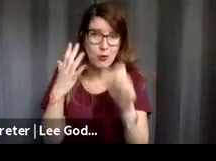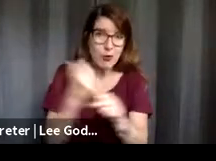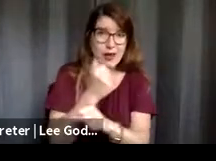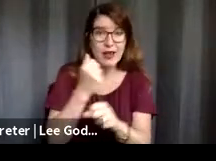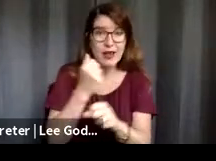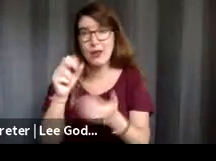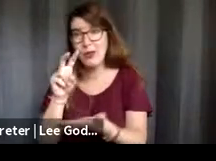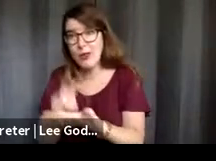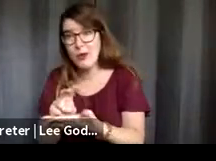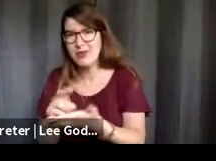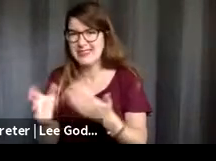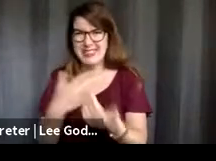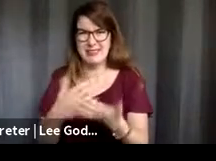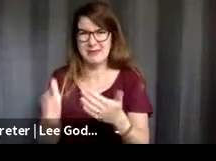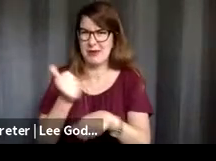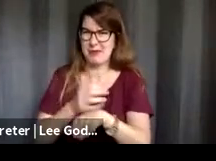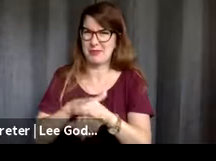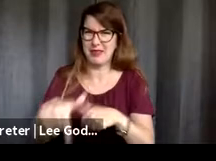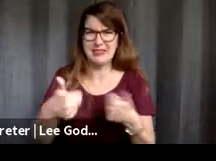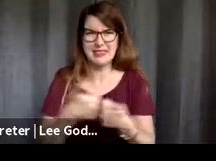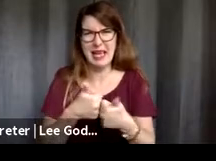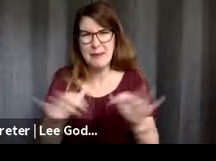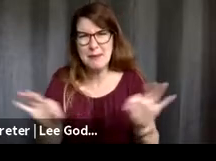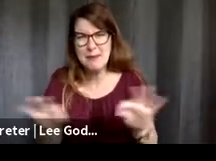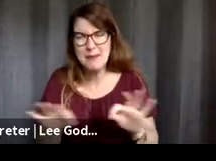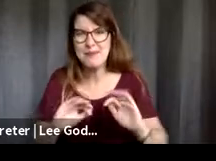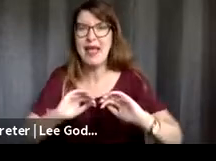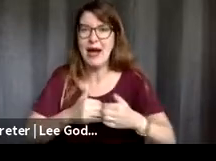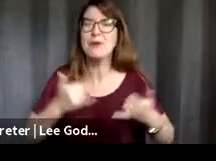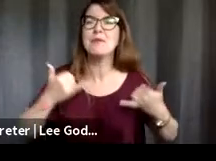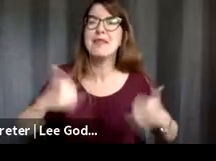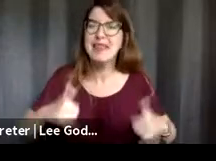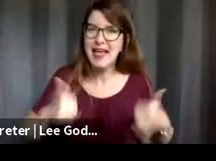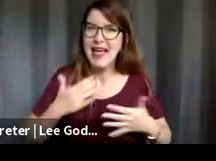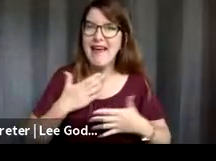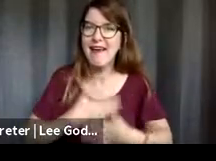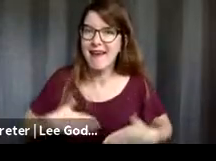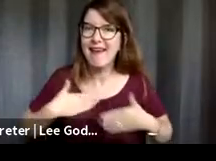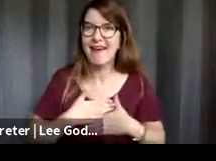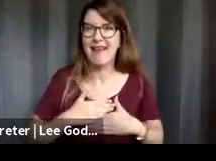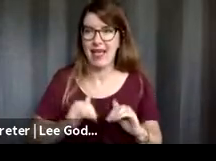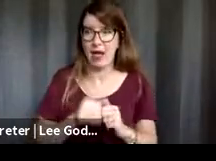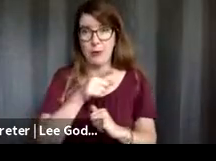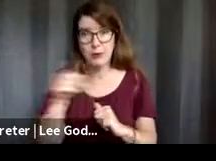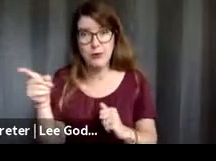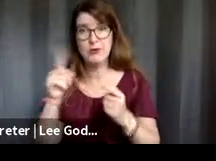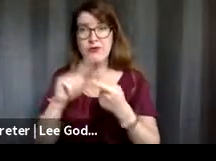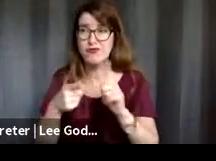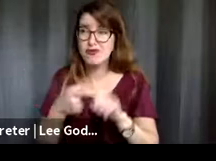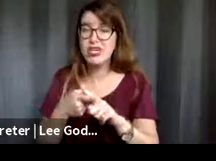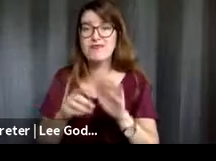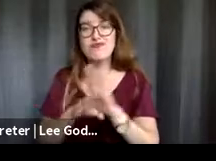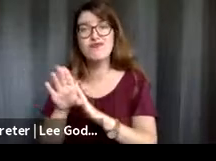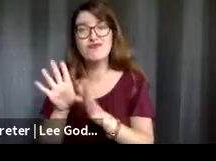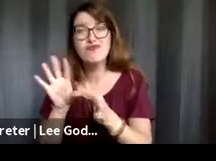lose according to Hasbro, right? It's how you play the game. You know, it's how you and your friends bond, or how